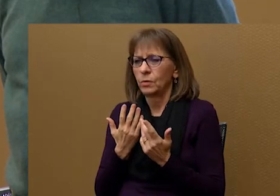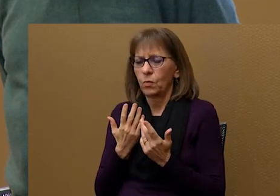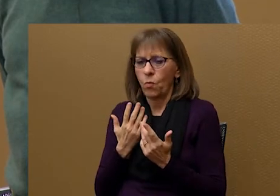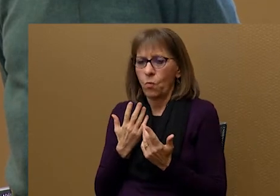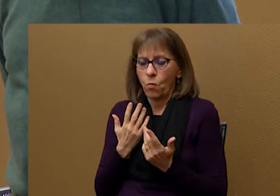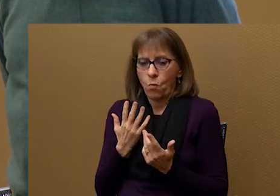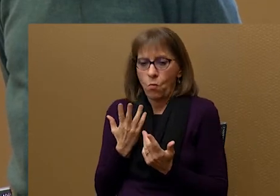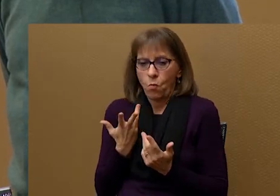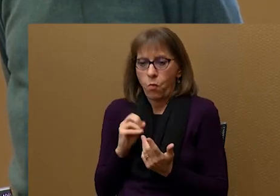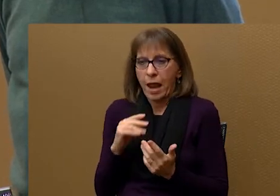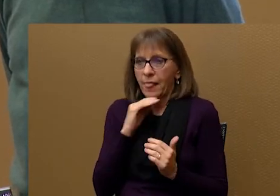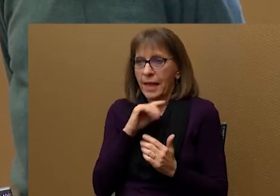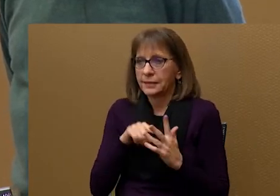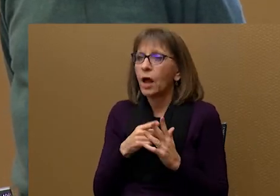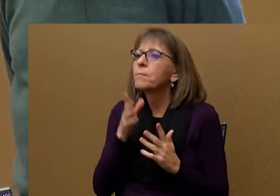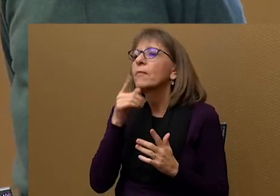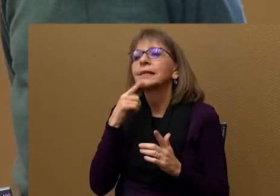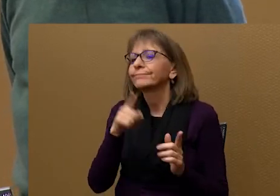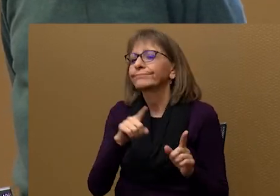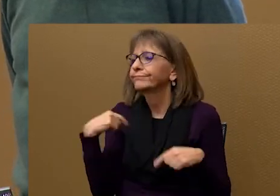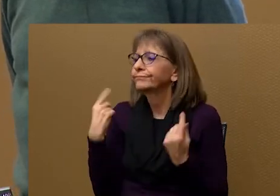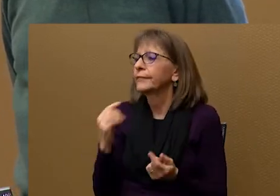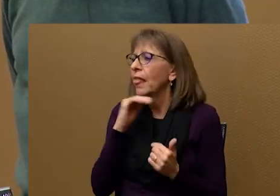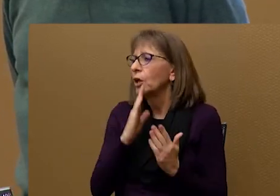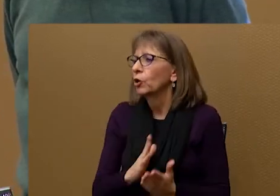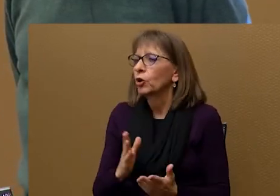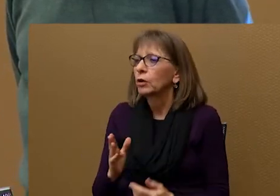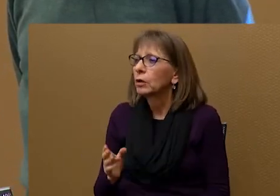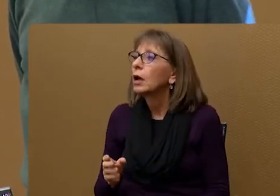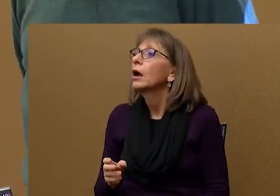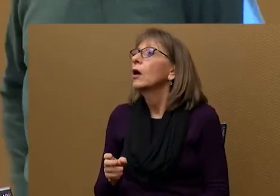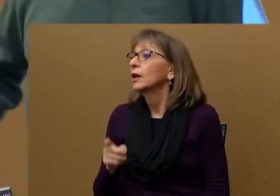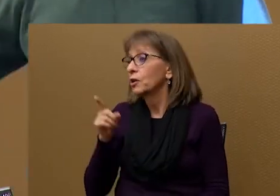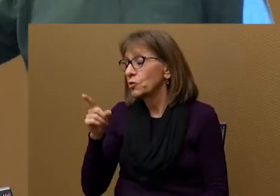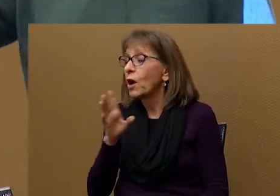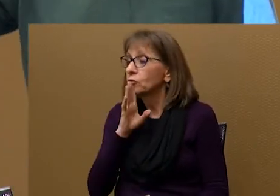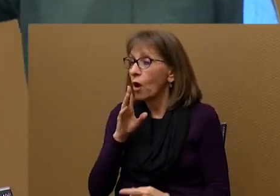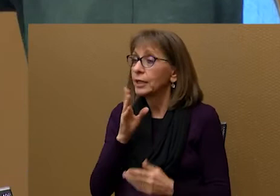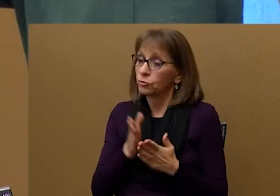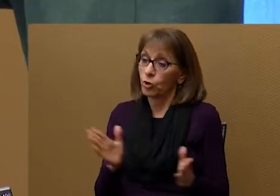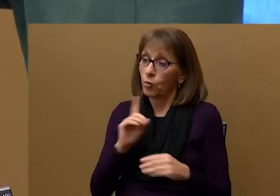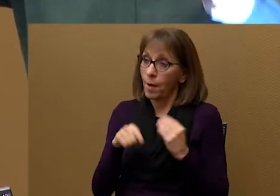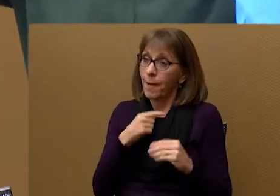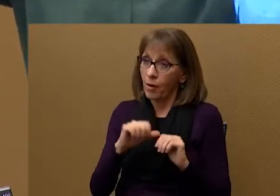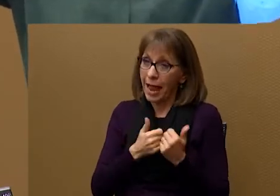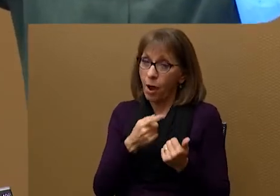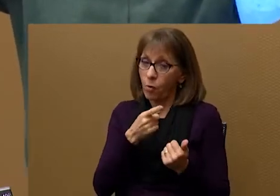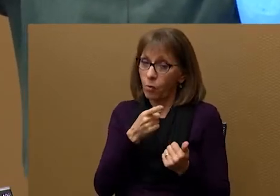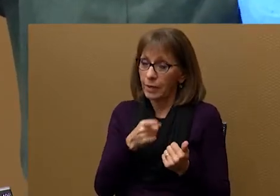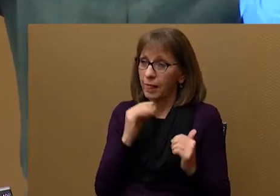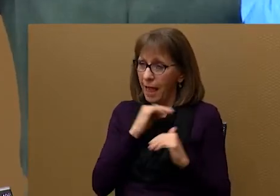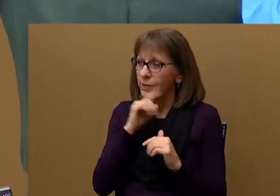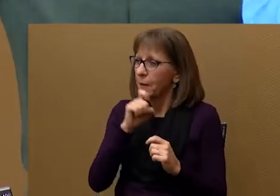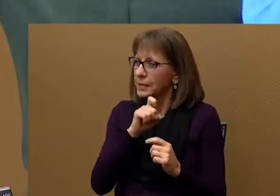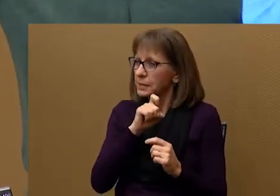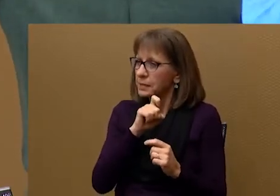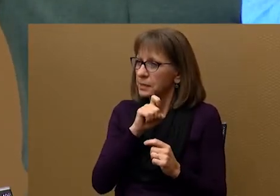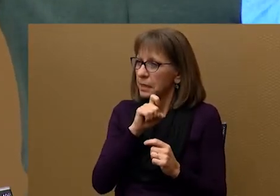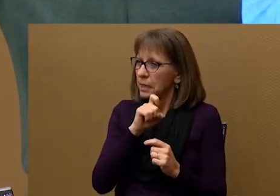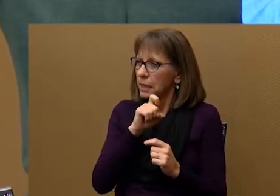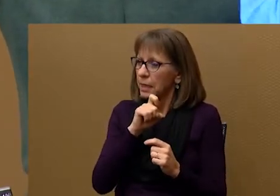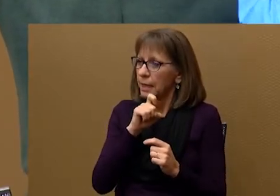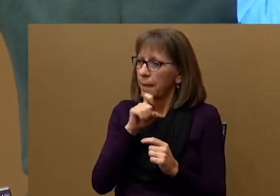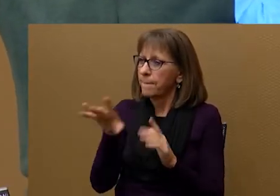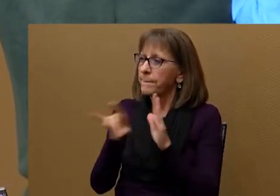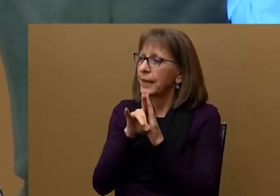can figure out why or when this lying started because mom says, oh, he's always done it. So you're talking generally about how he